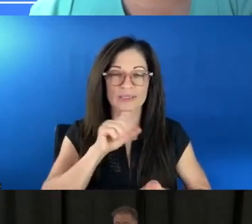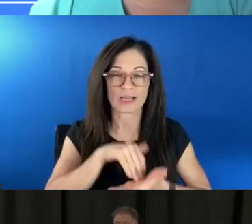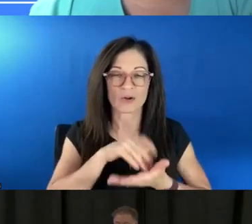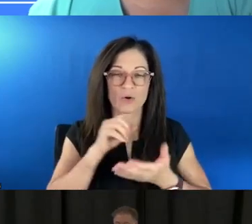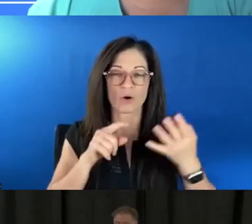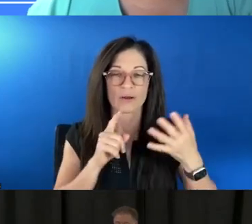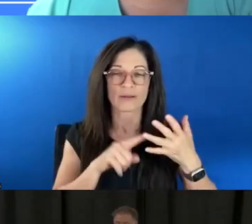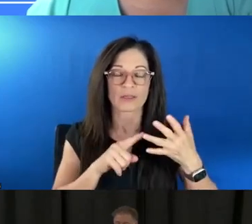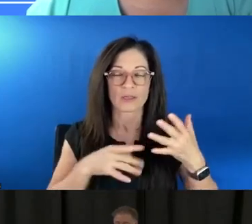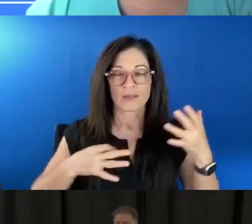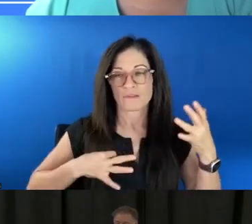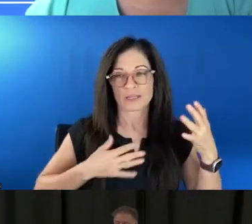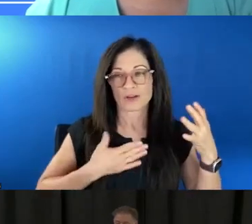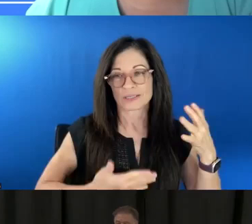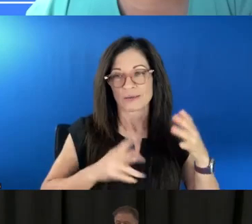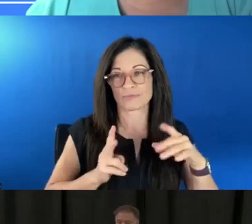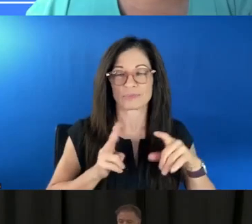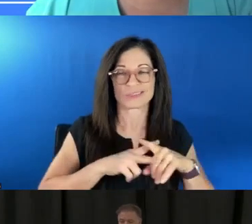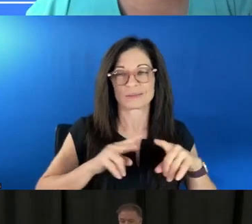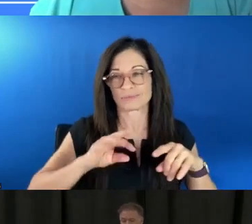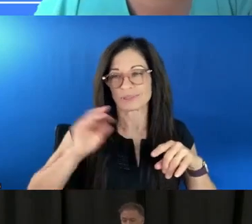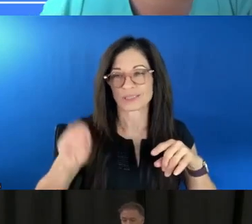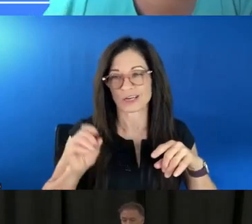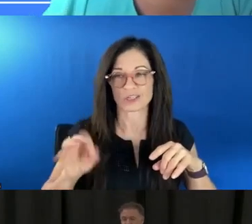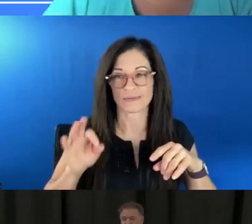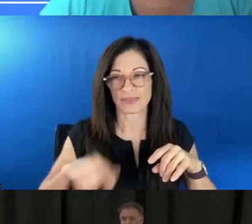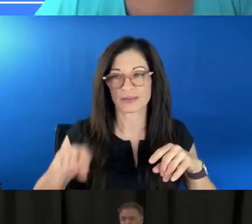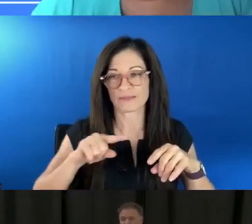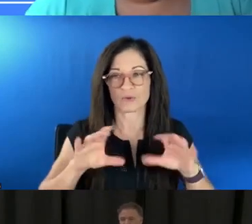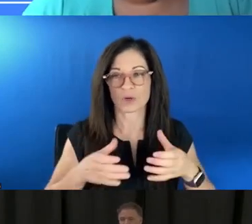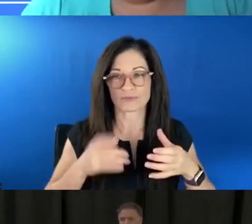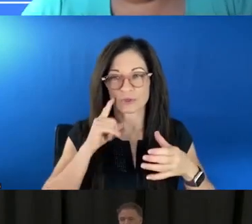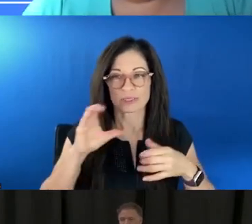D, voluntary assignment of percentage of force to CIT.